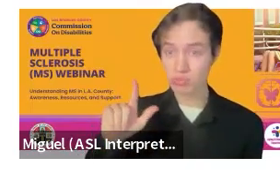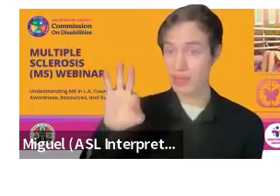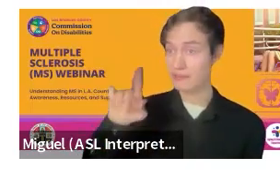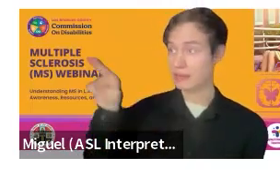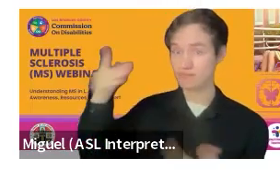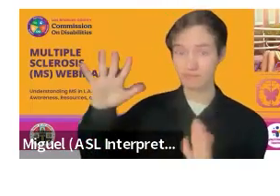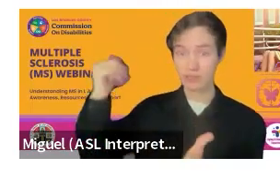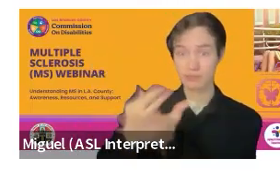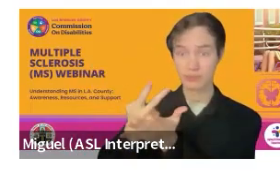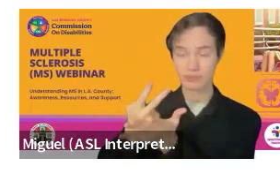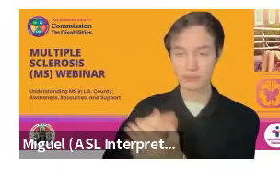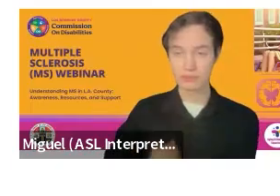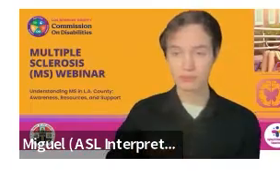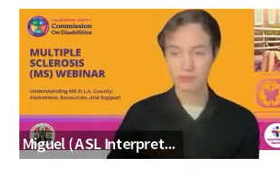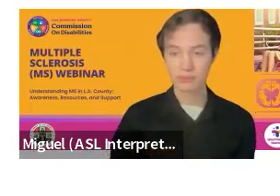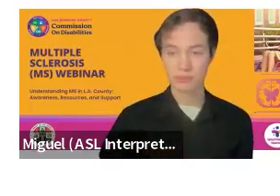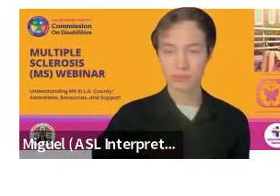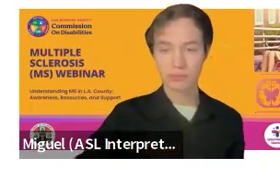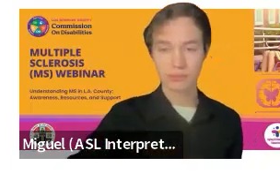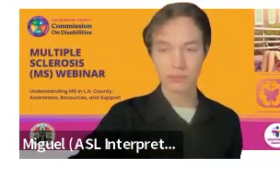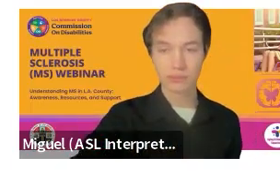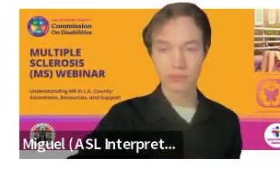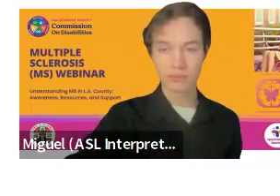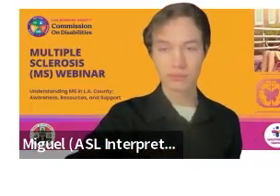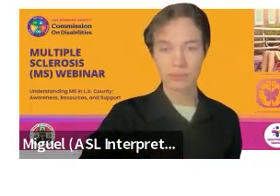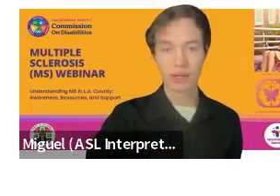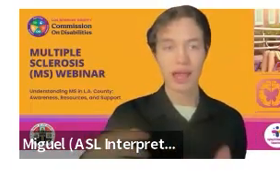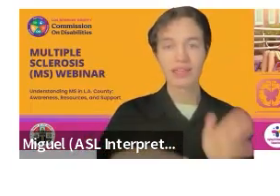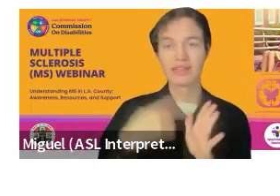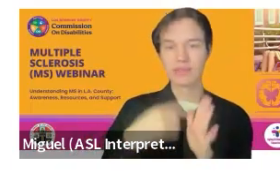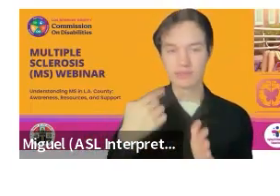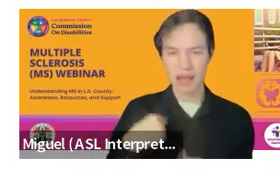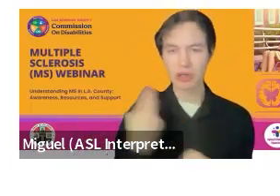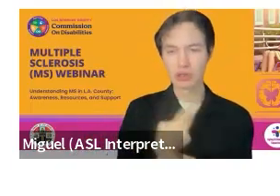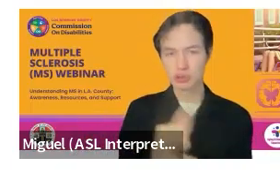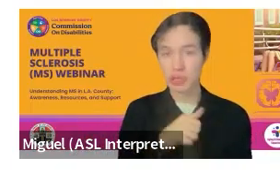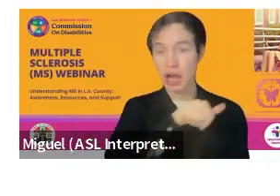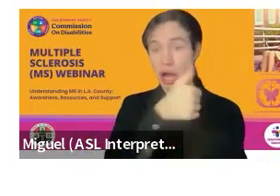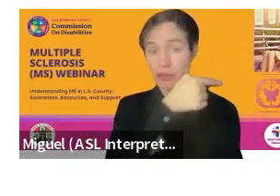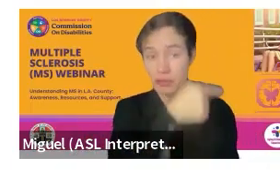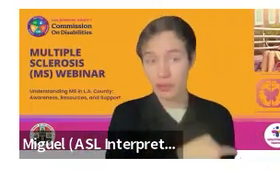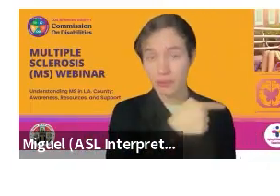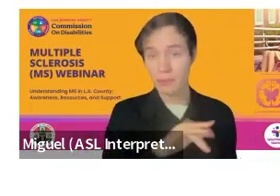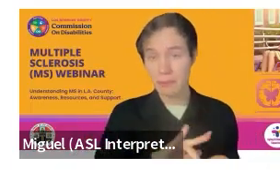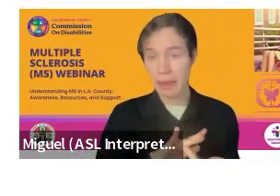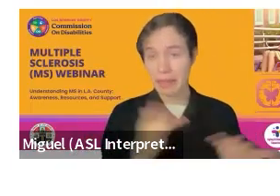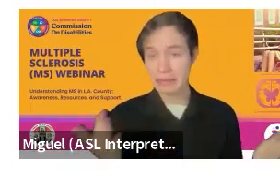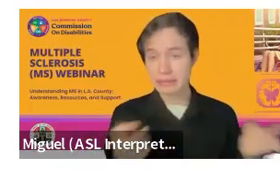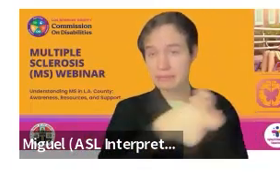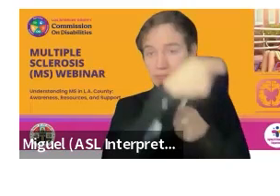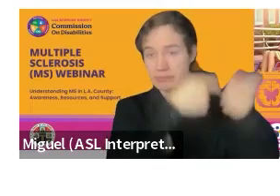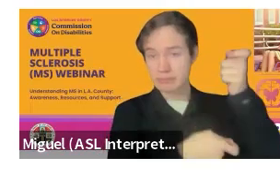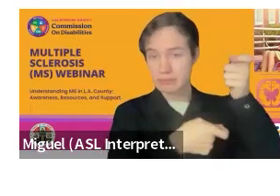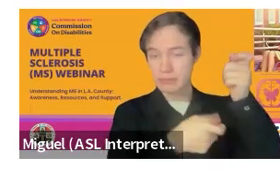For a variety of reasons, sometimes I will use the other B-cell meds. in place of that. But this